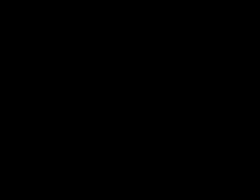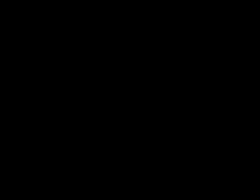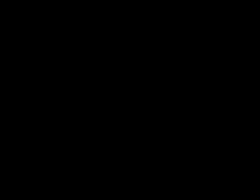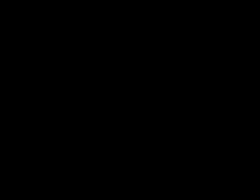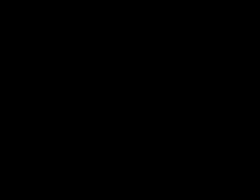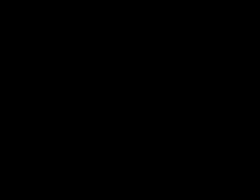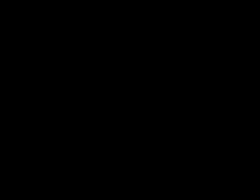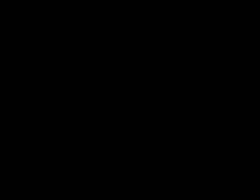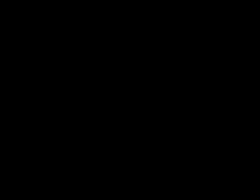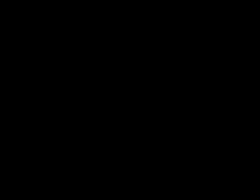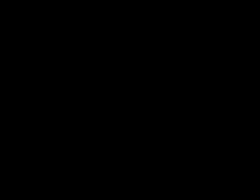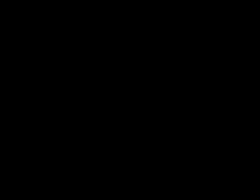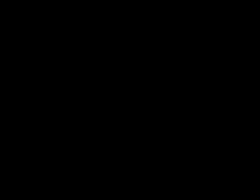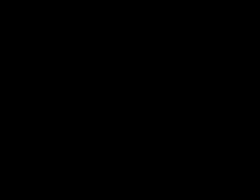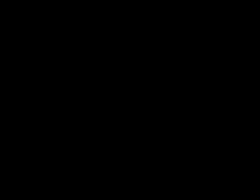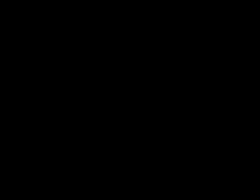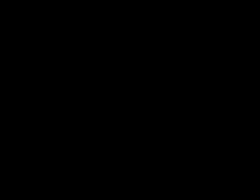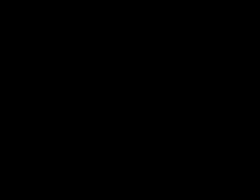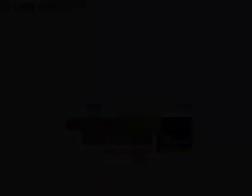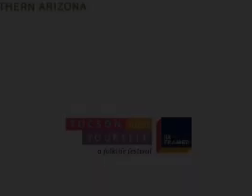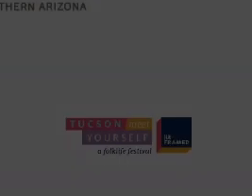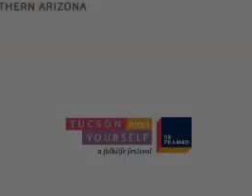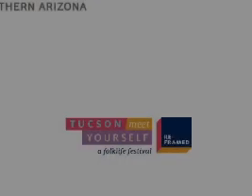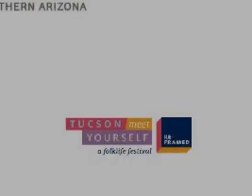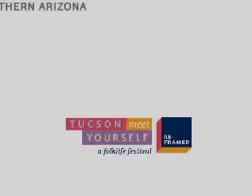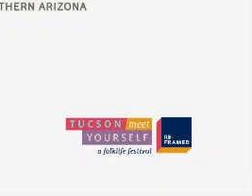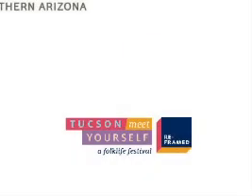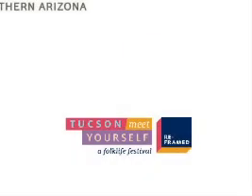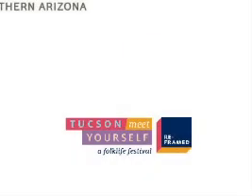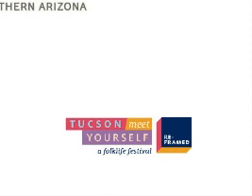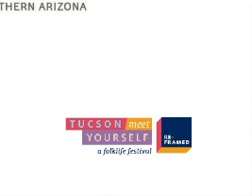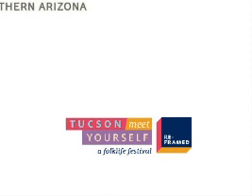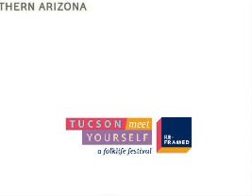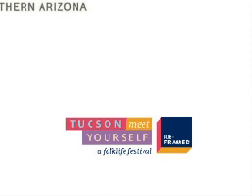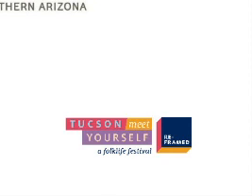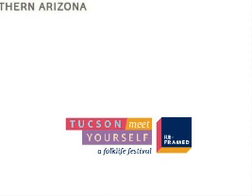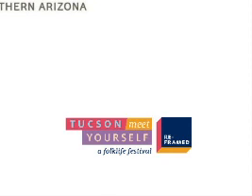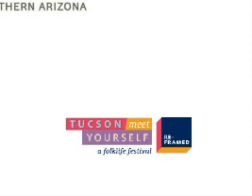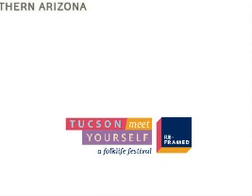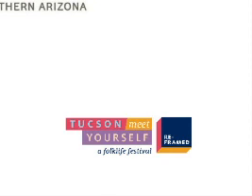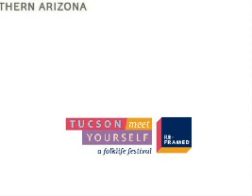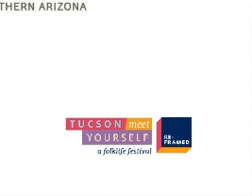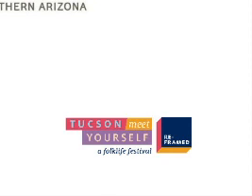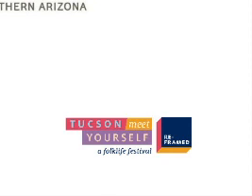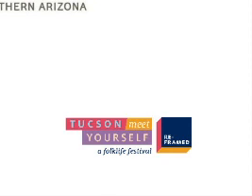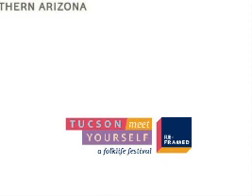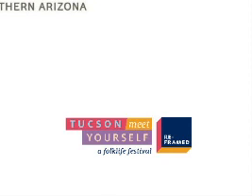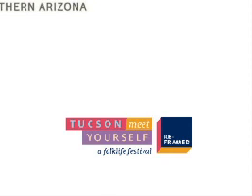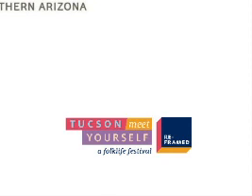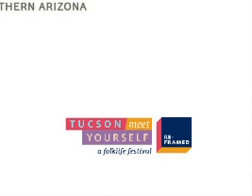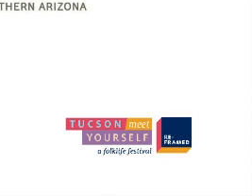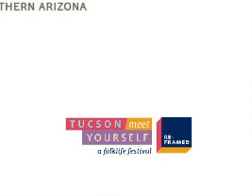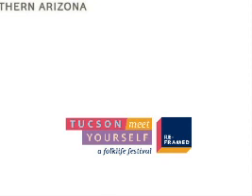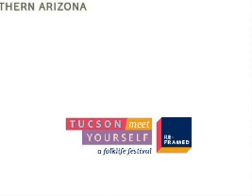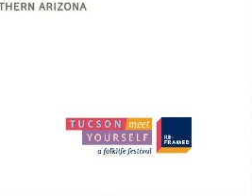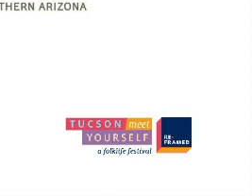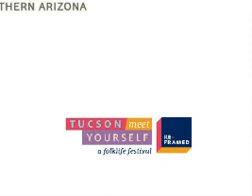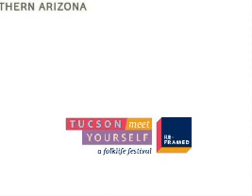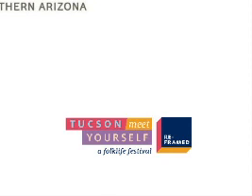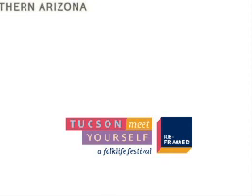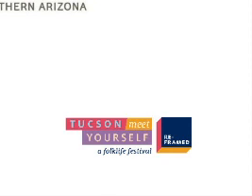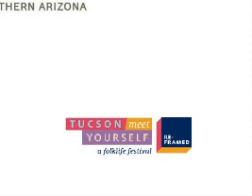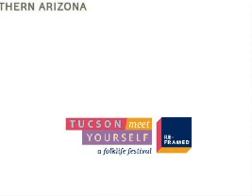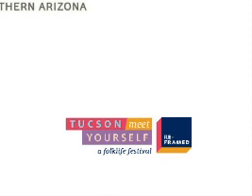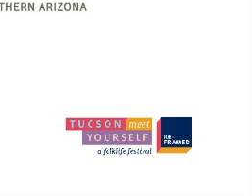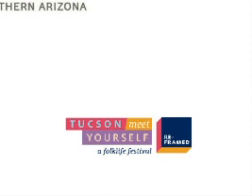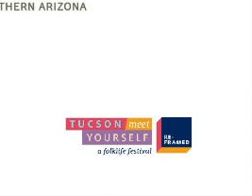First, our major sponsors, Pima County, the City of Tucson, the National Endowment for the Arts,